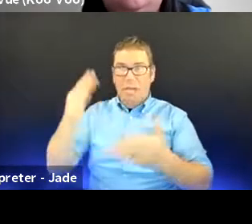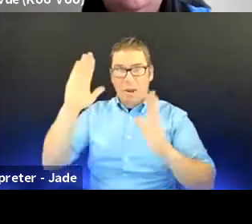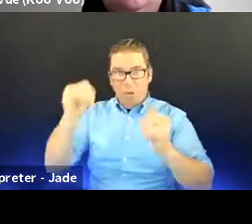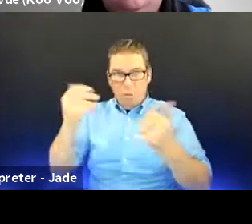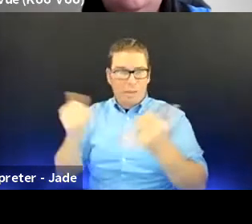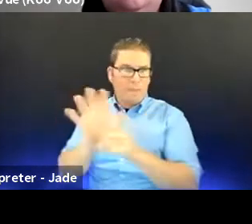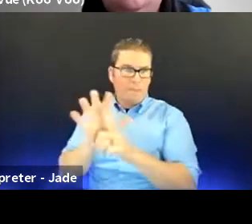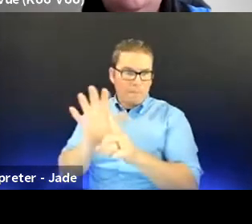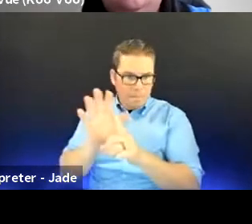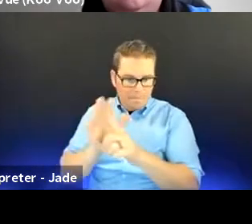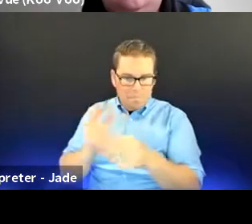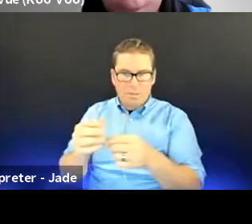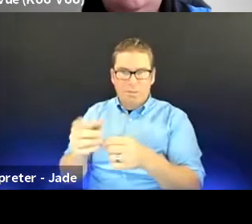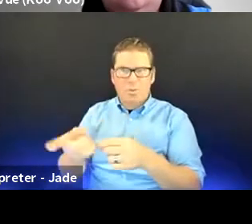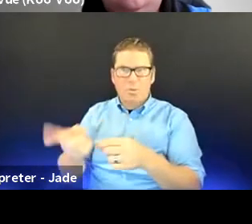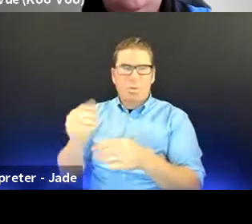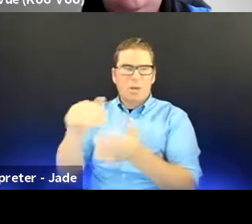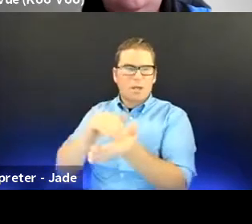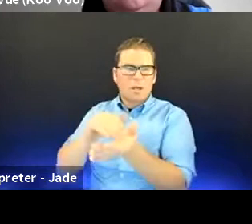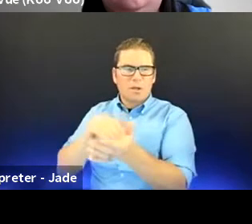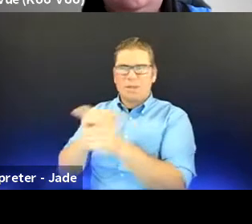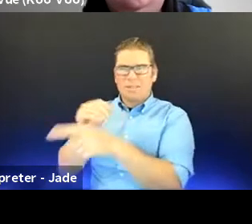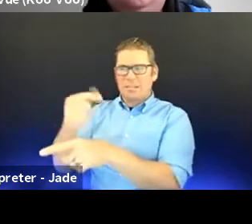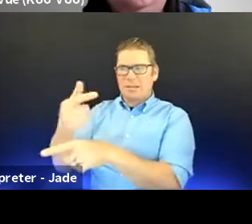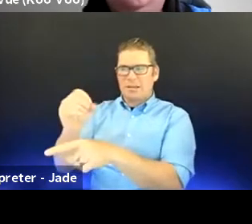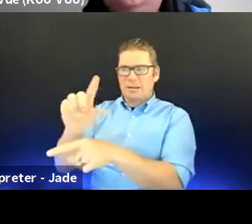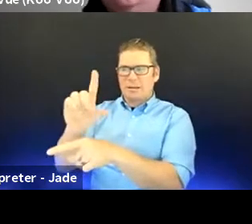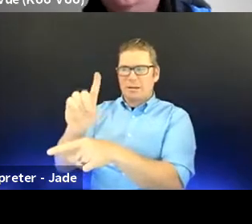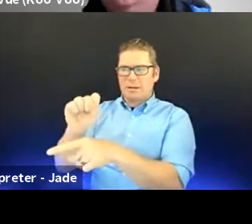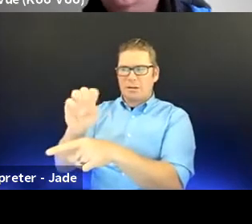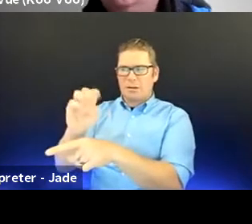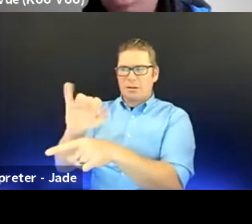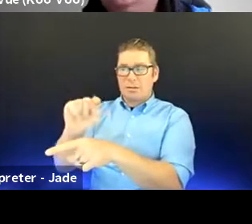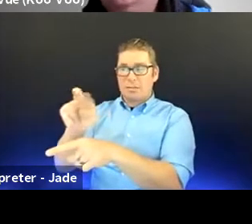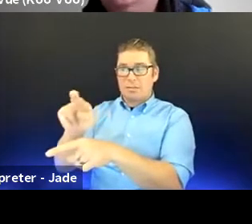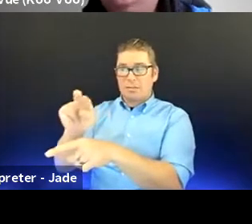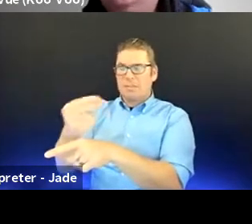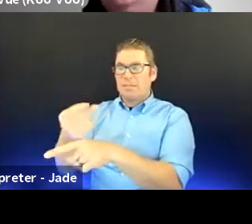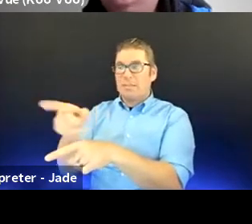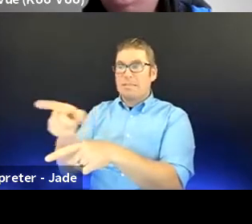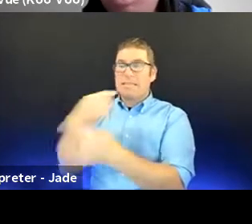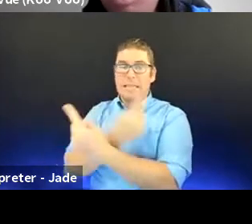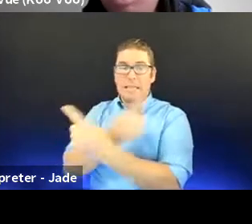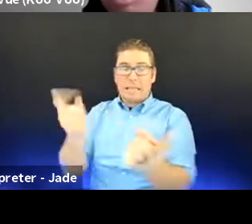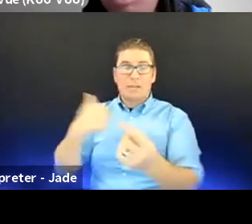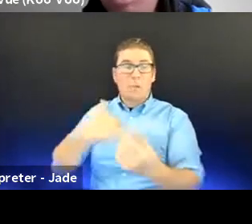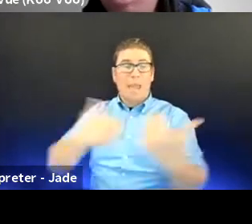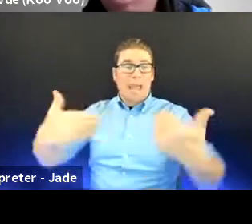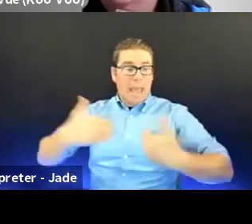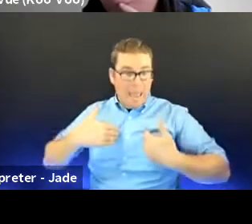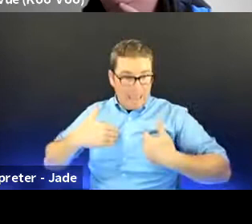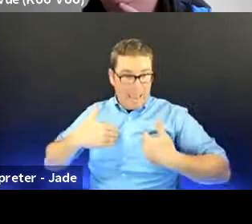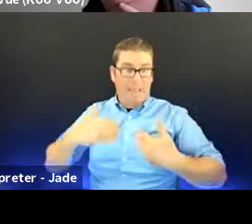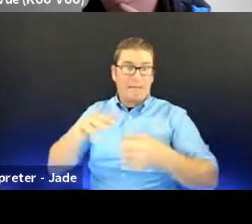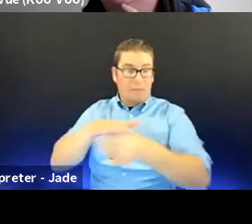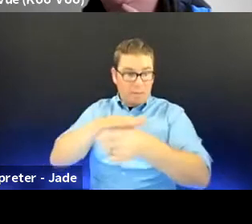Goldsmith announced a couple of convocations ago that we have a location, and we're moving forward with next steps for planning